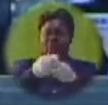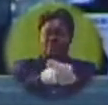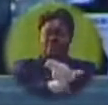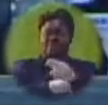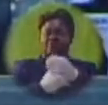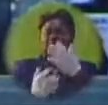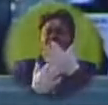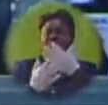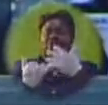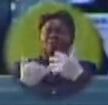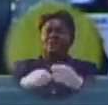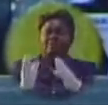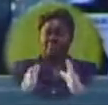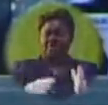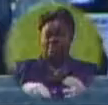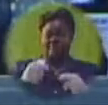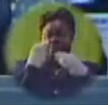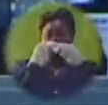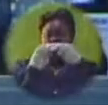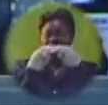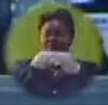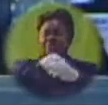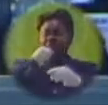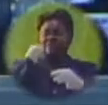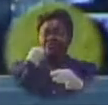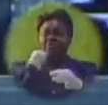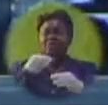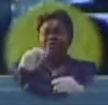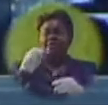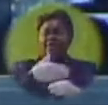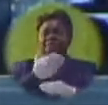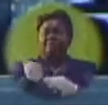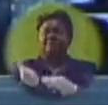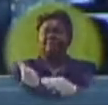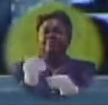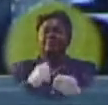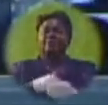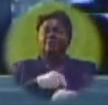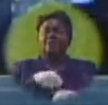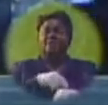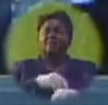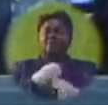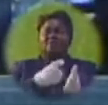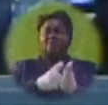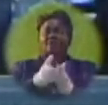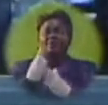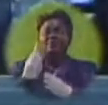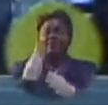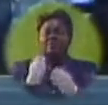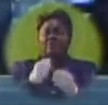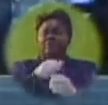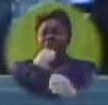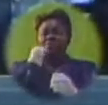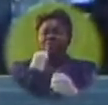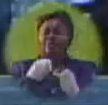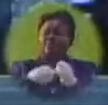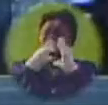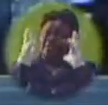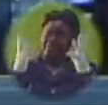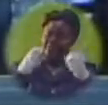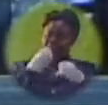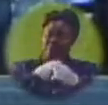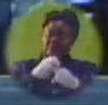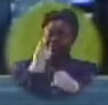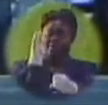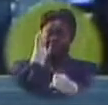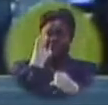technology, planning and marketing within the agriculture sector in the Twin Islands state. The National Week of Agriculture will also spotlight the work of